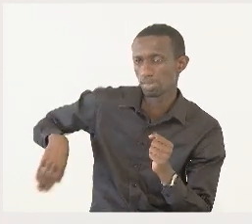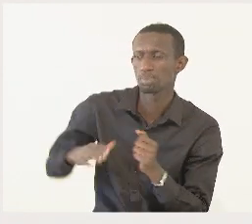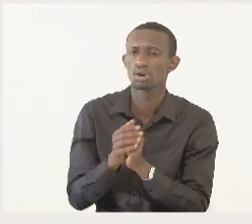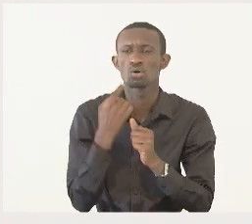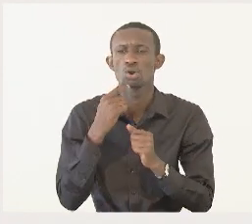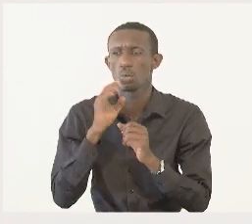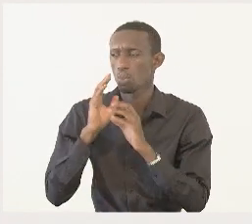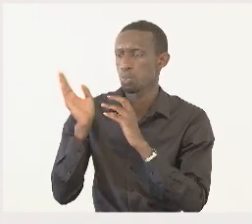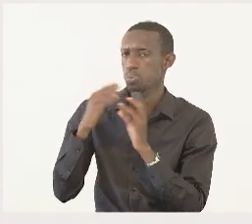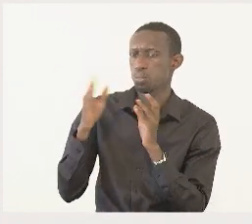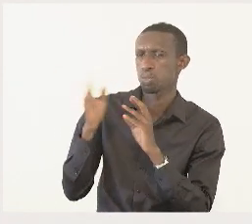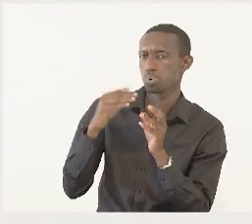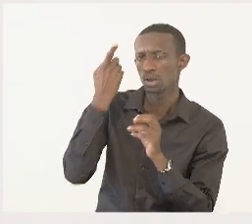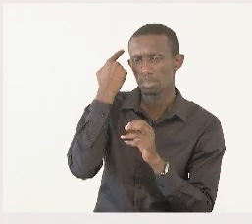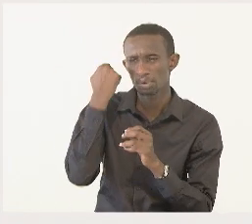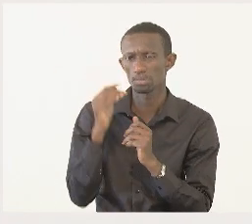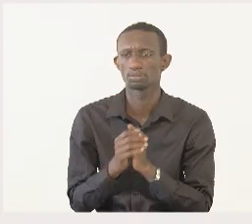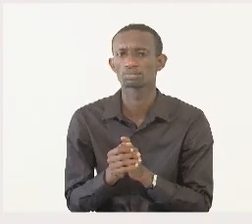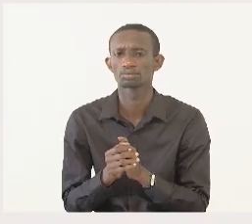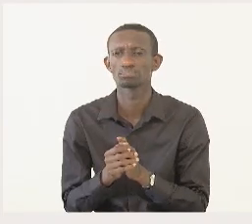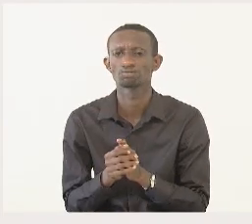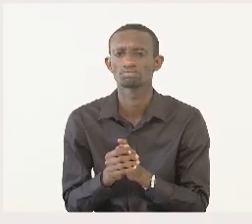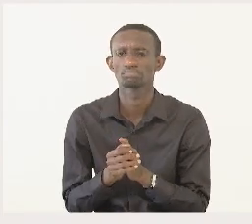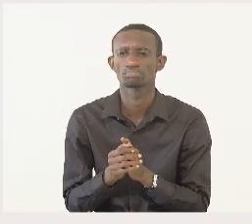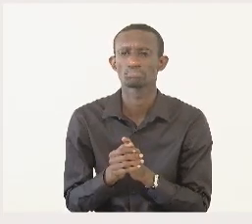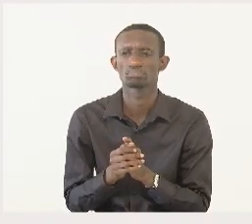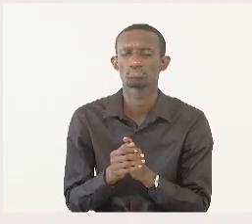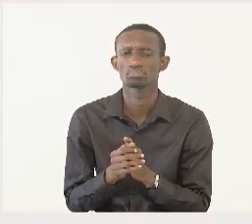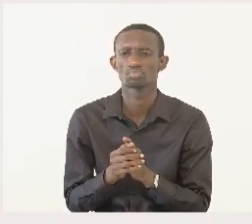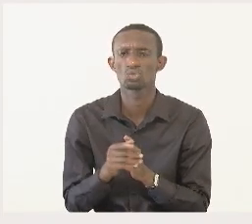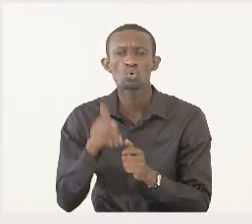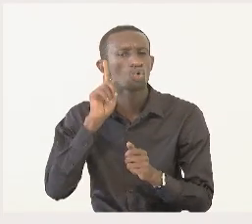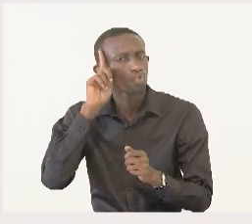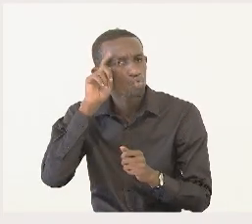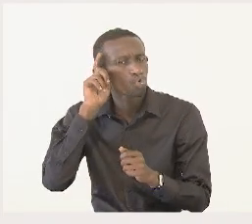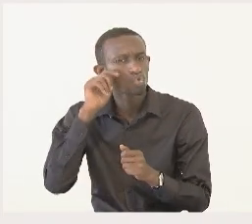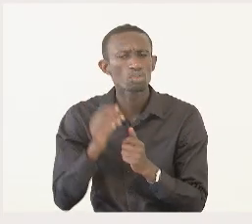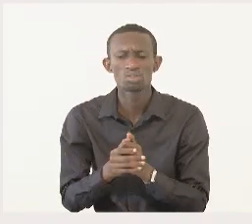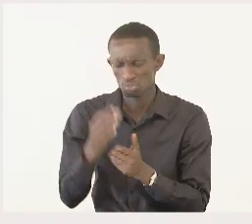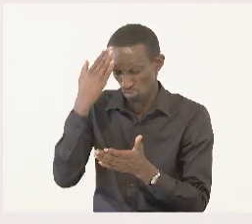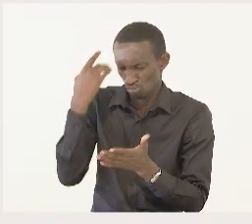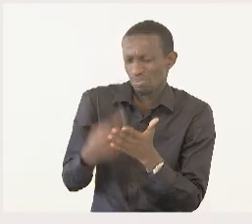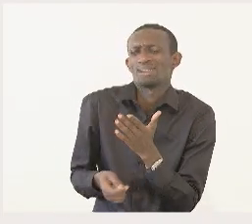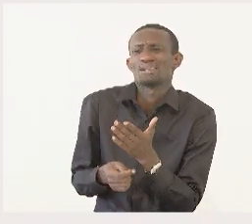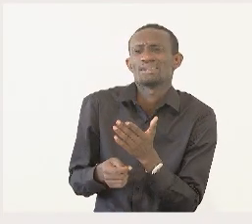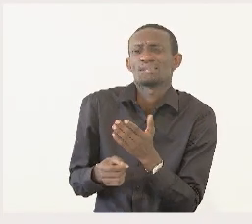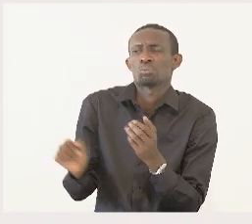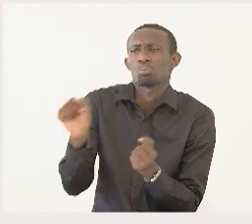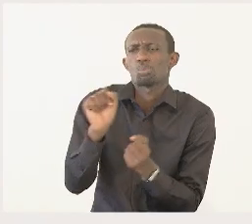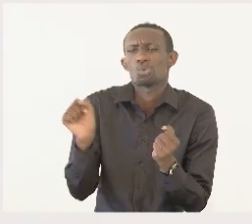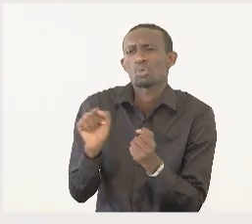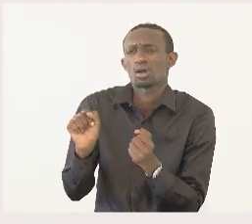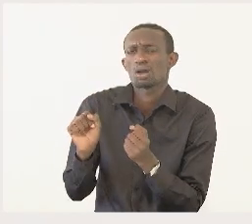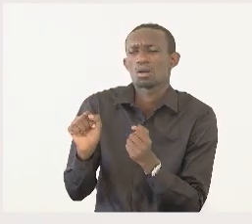their exhaust pipes. So why do you think that this car is removing these fumes from their